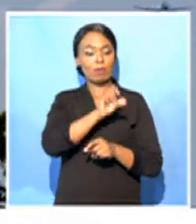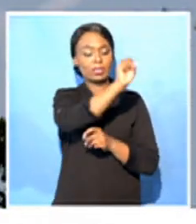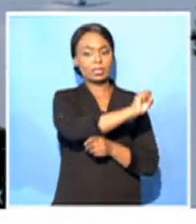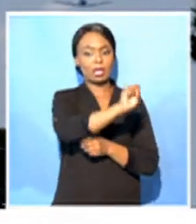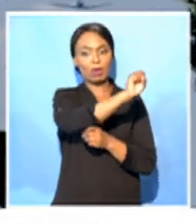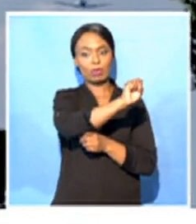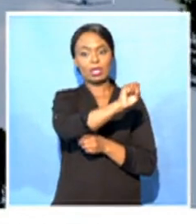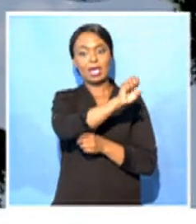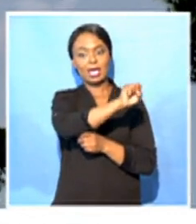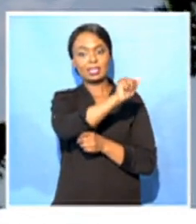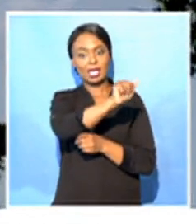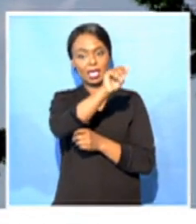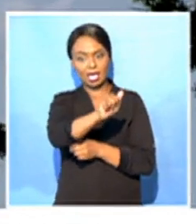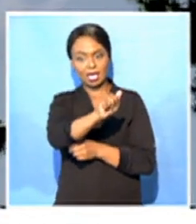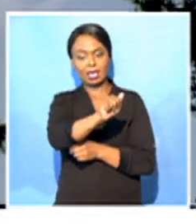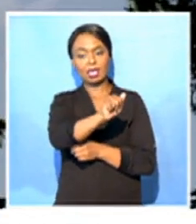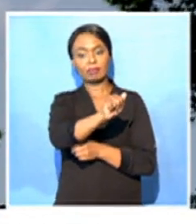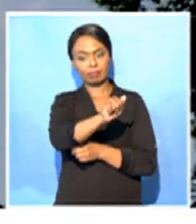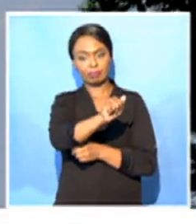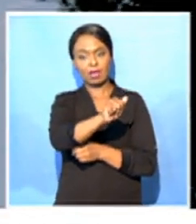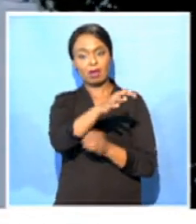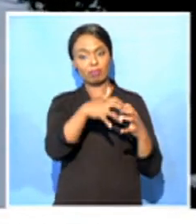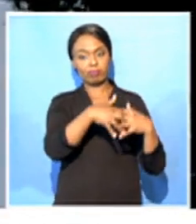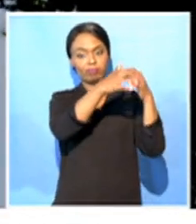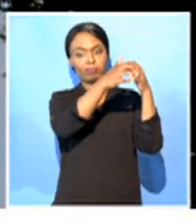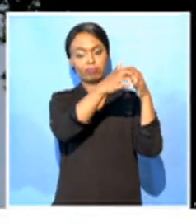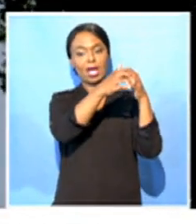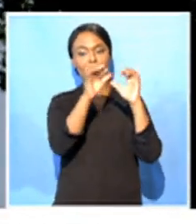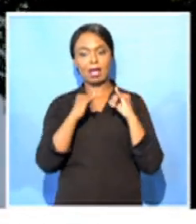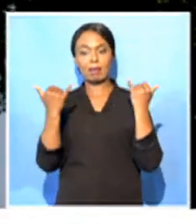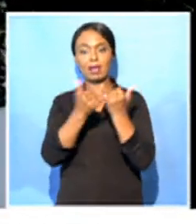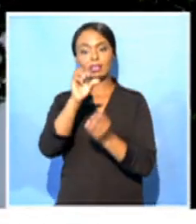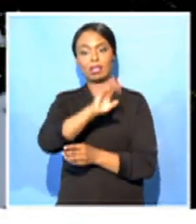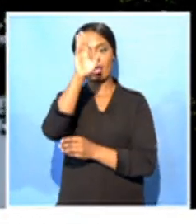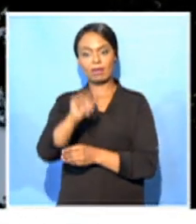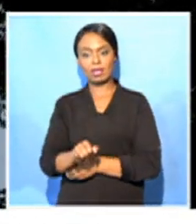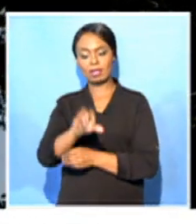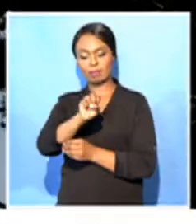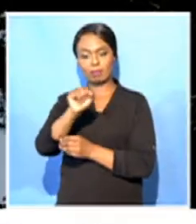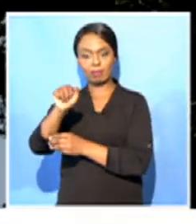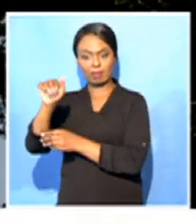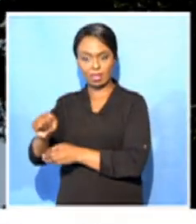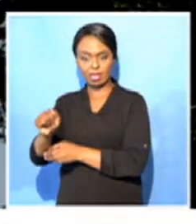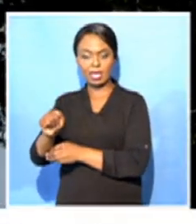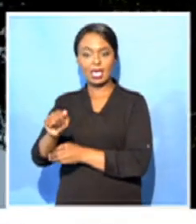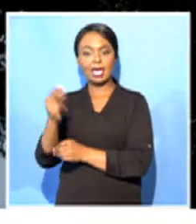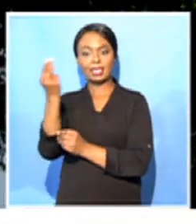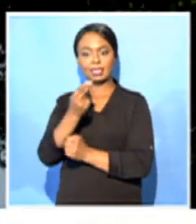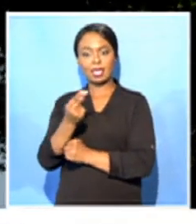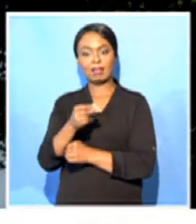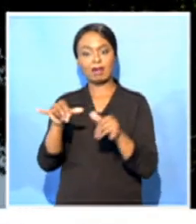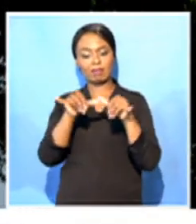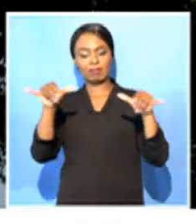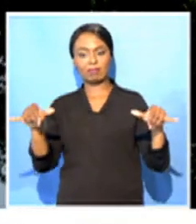the SAA formation, accompanied by the South African Air Force Silver Falcon